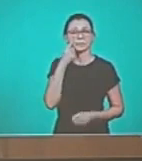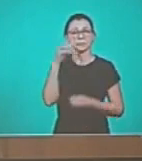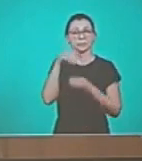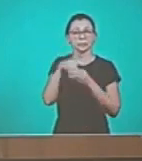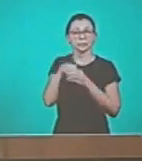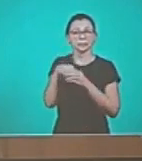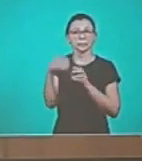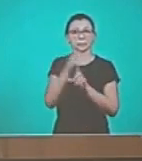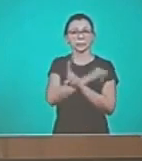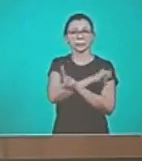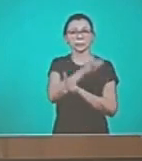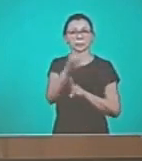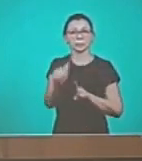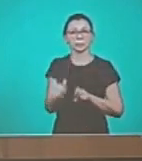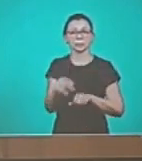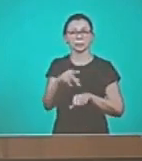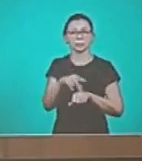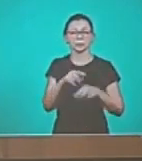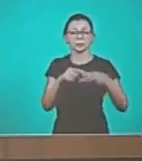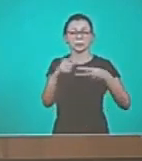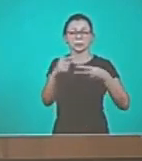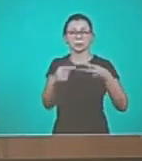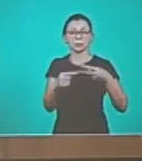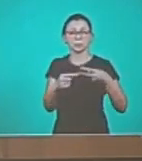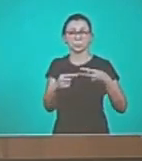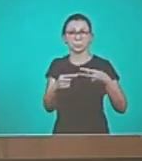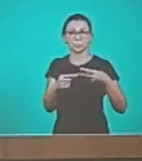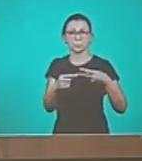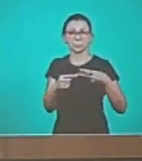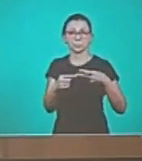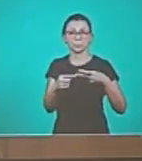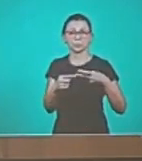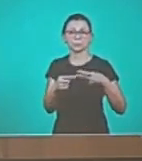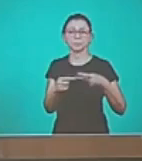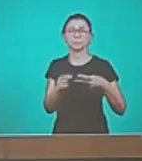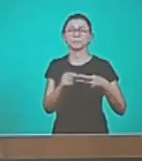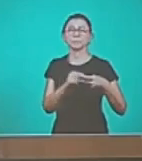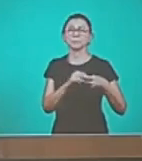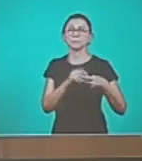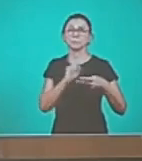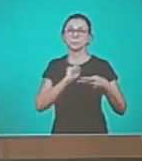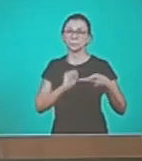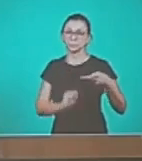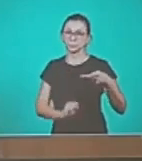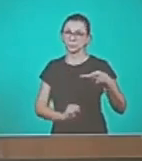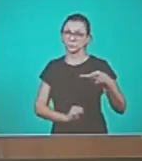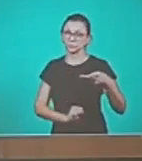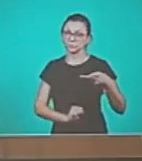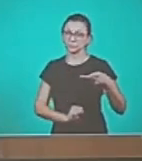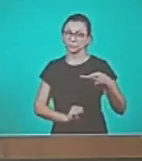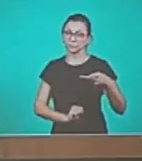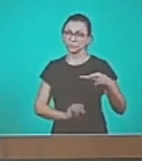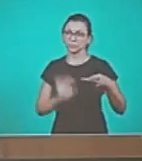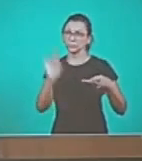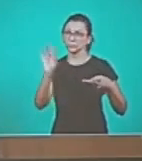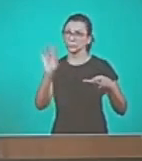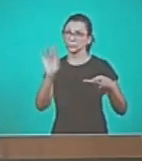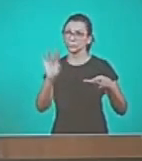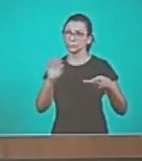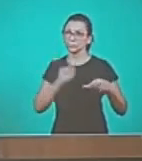they are on the prophetic sphere, the Thummim and Urim. So then your Thummim and your Urim,